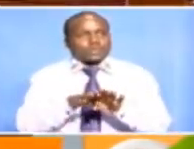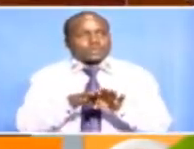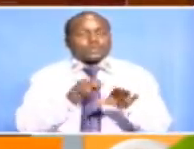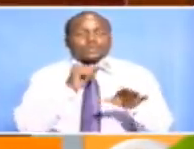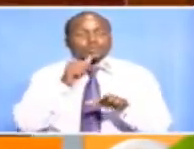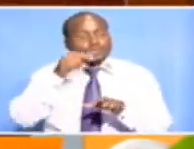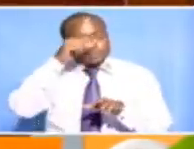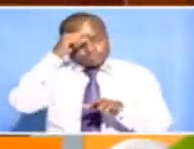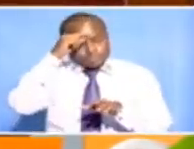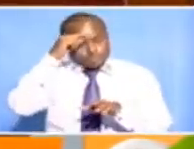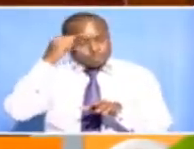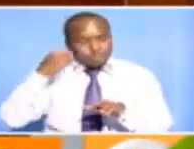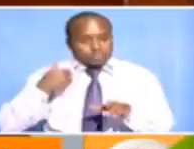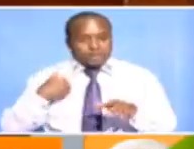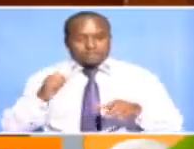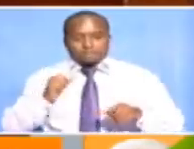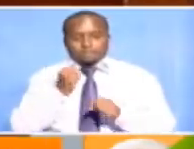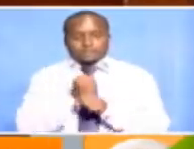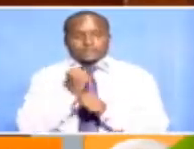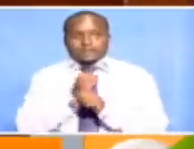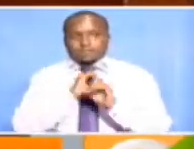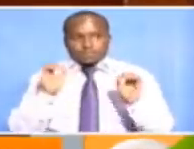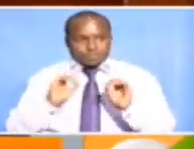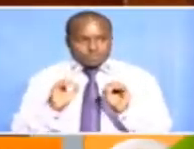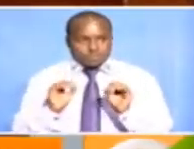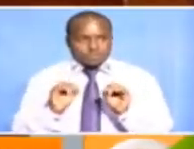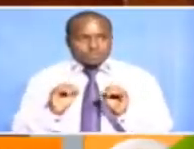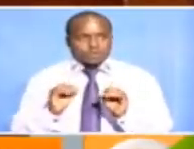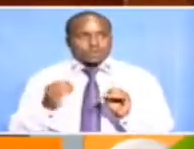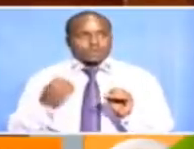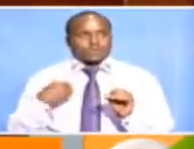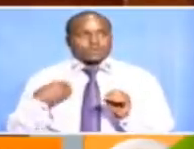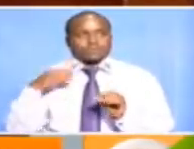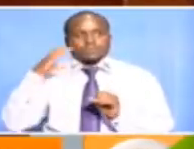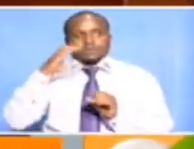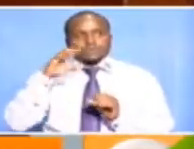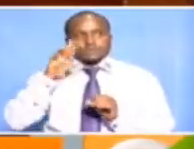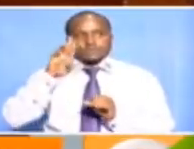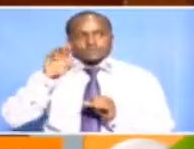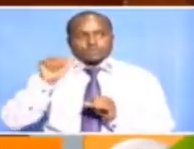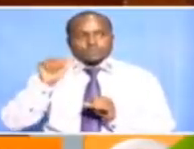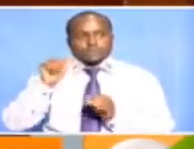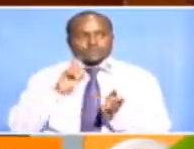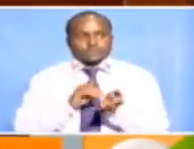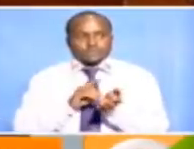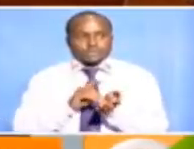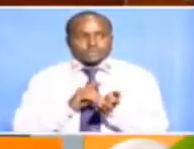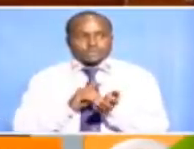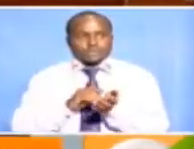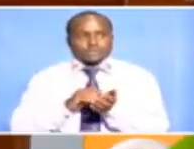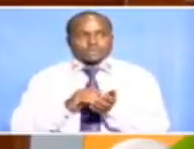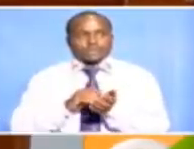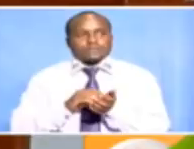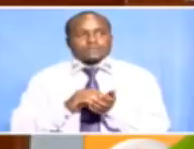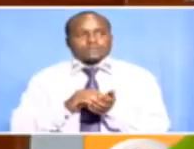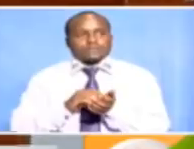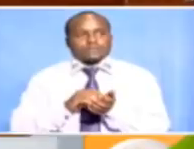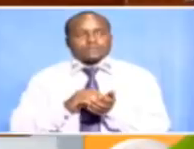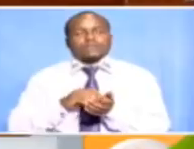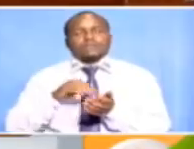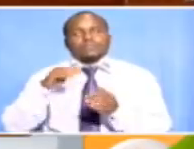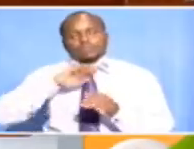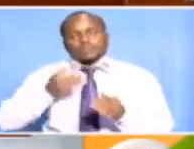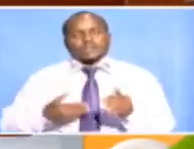wafanyakazi. We have, plus the Cuban doctor, Pumwani, we have over 40 doctors. Medical